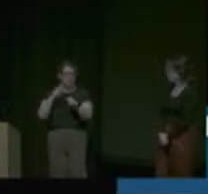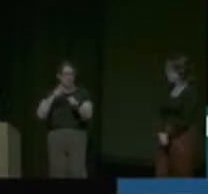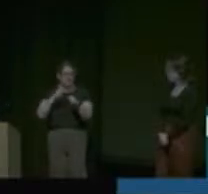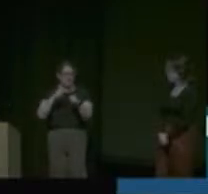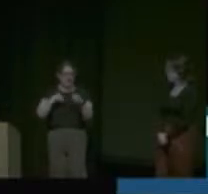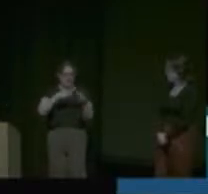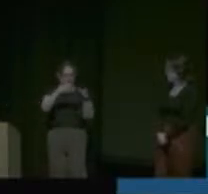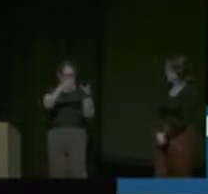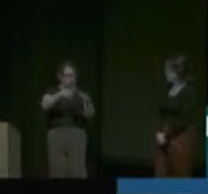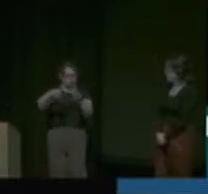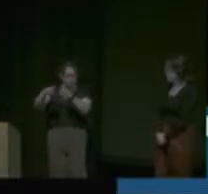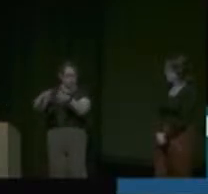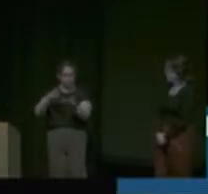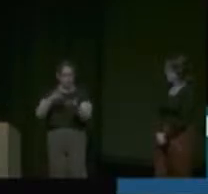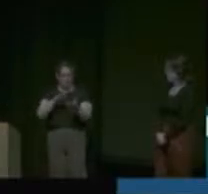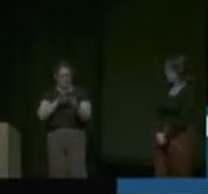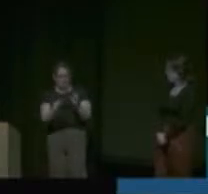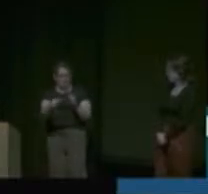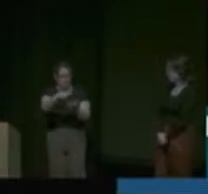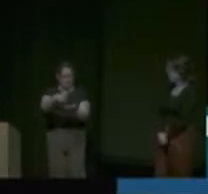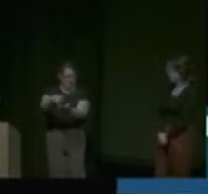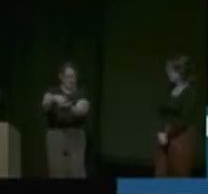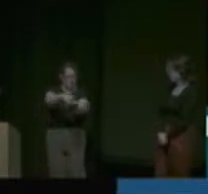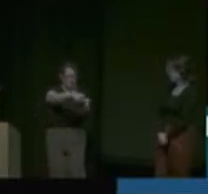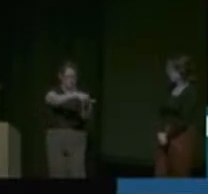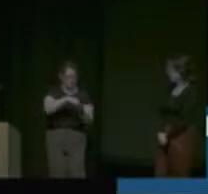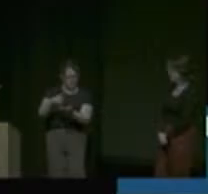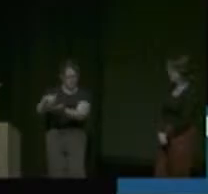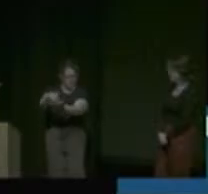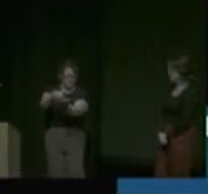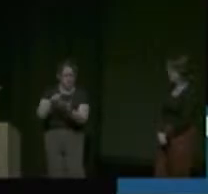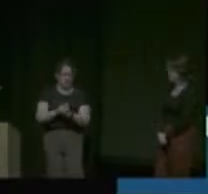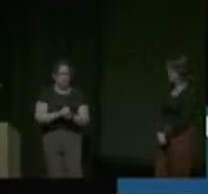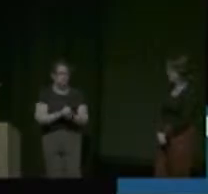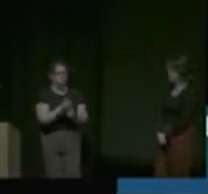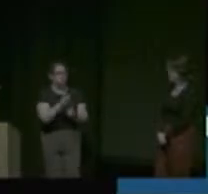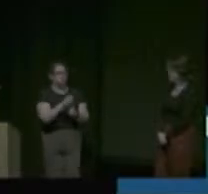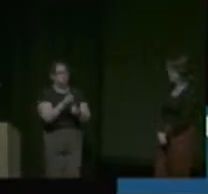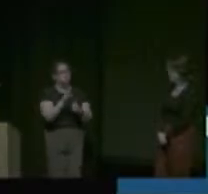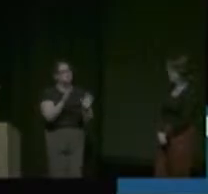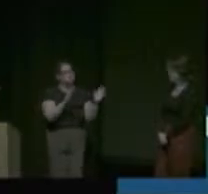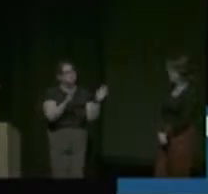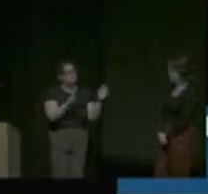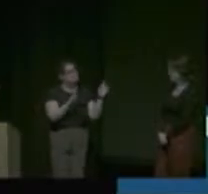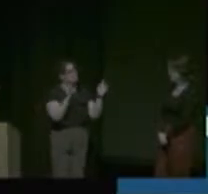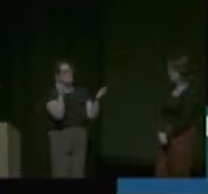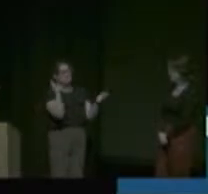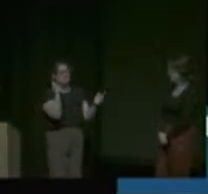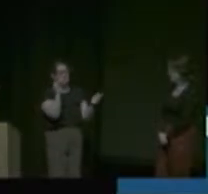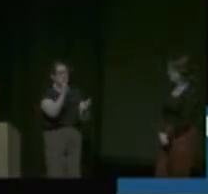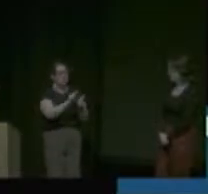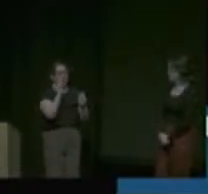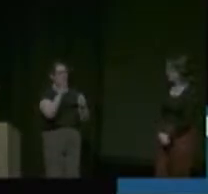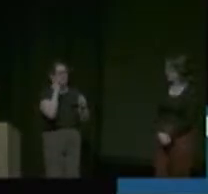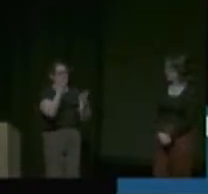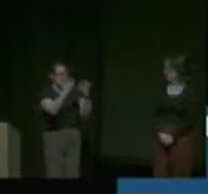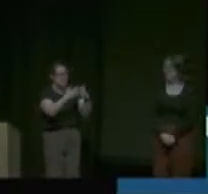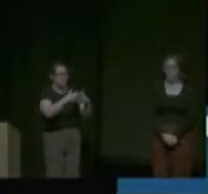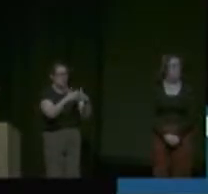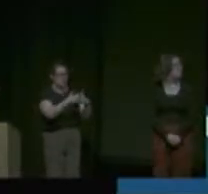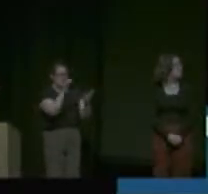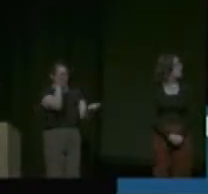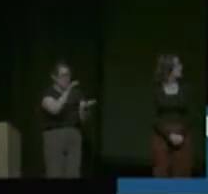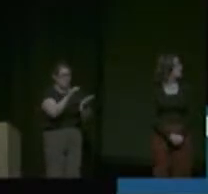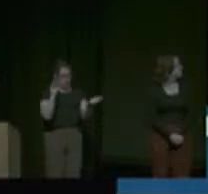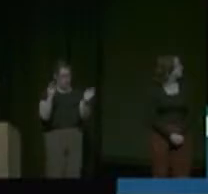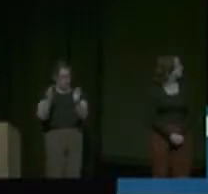them. It'll be very similar operations, but it'll be a little smaller. You can see this machine here is smaller than the